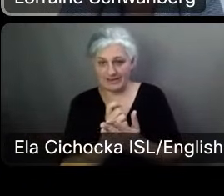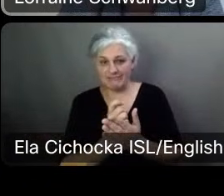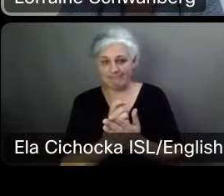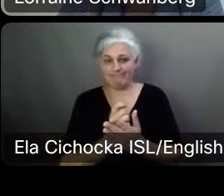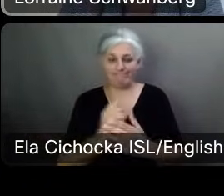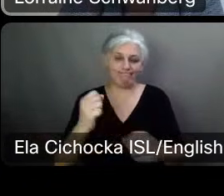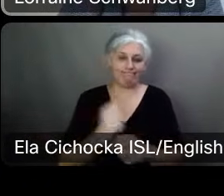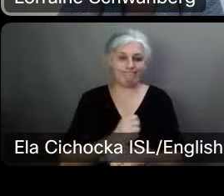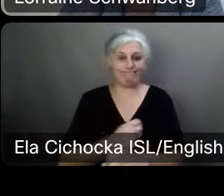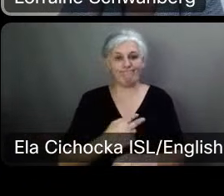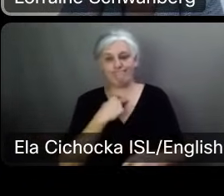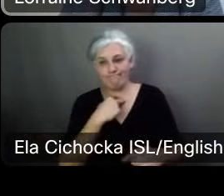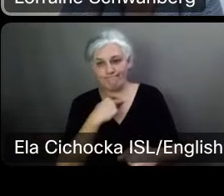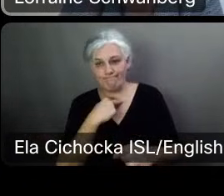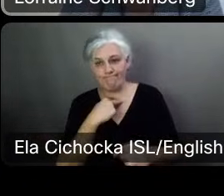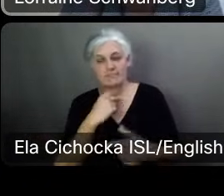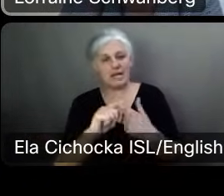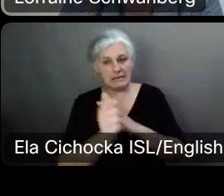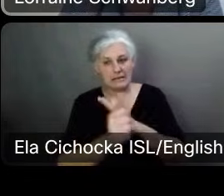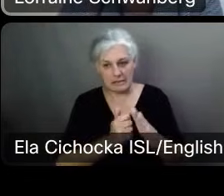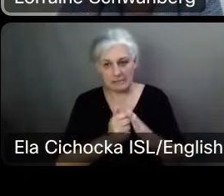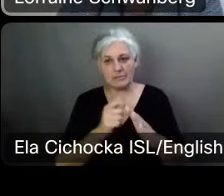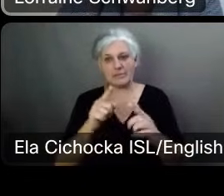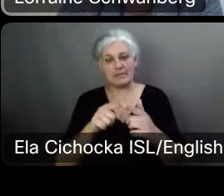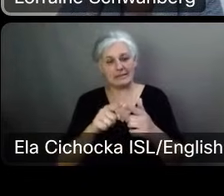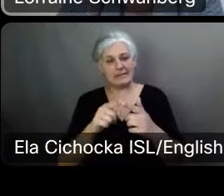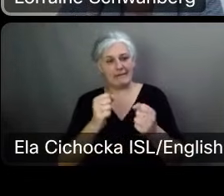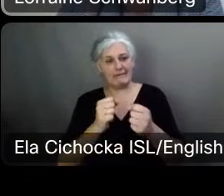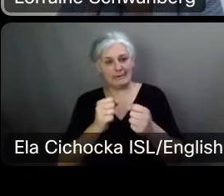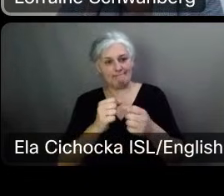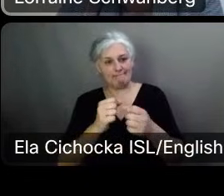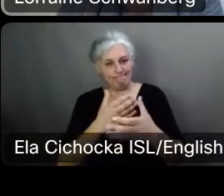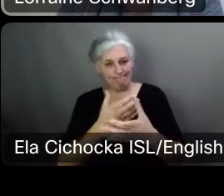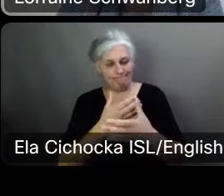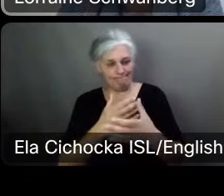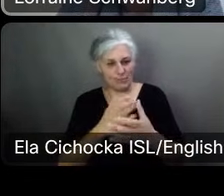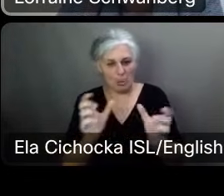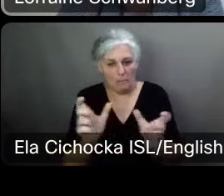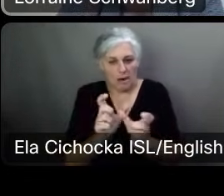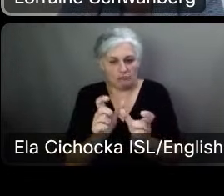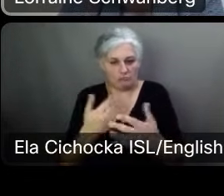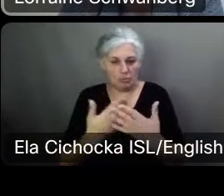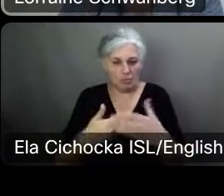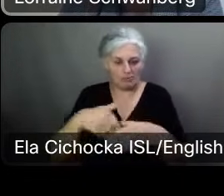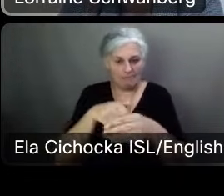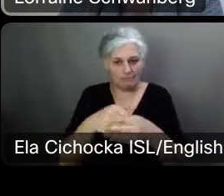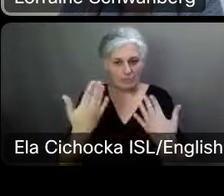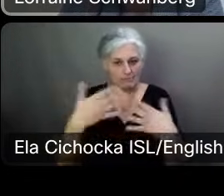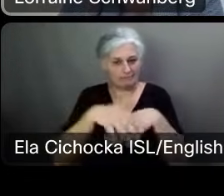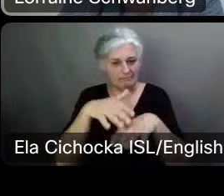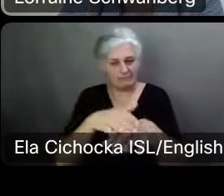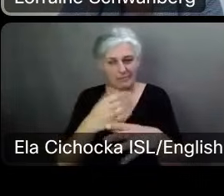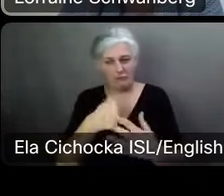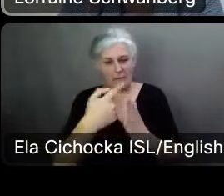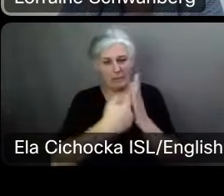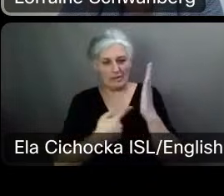actually there's an experience of compounded harm. So we've tried to address that within the policy in terms of being very clear